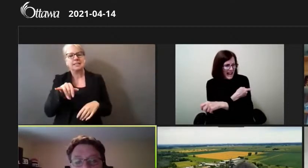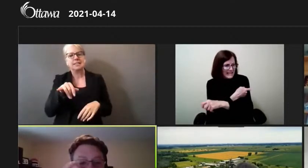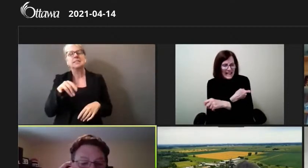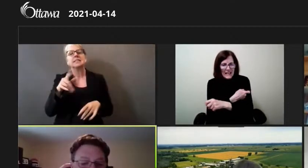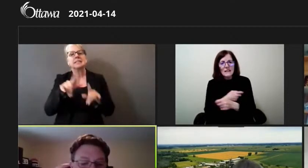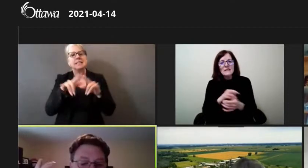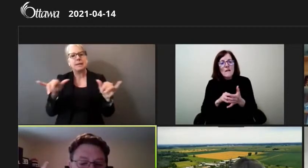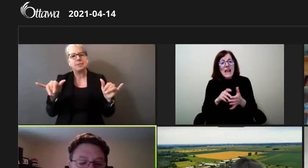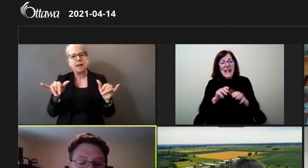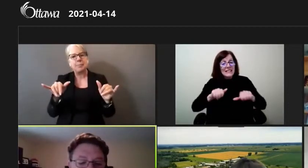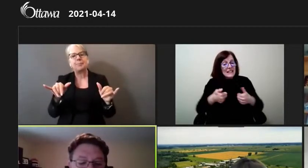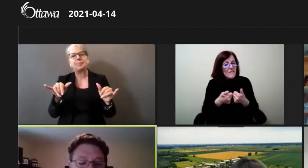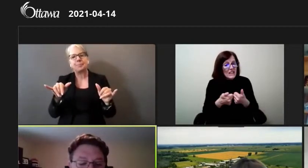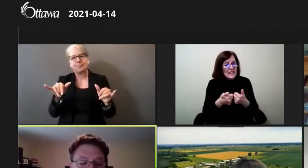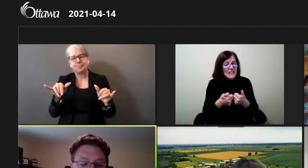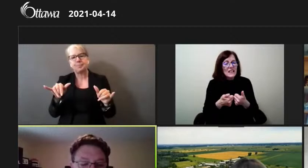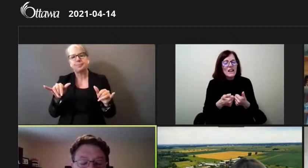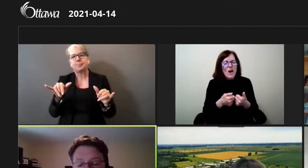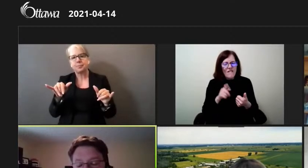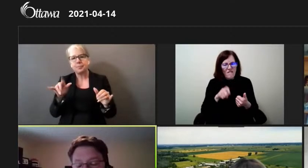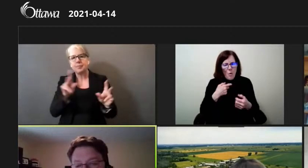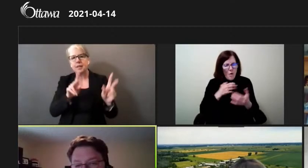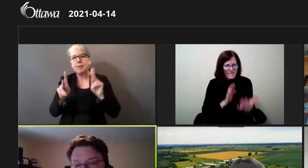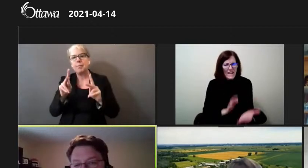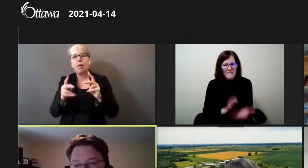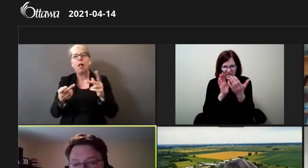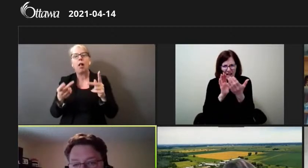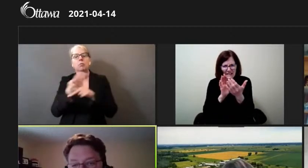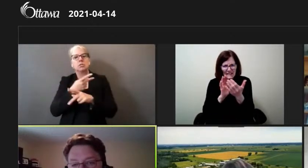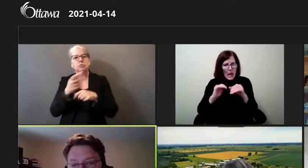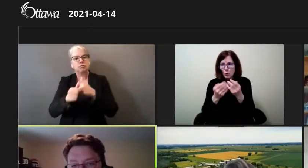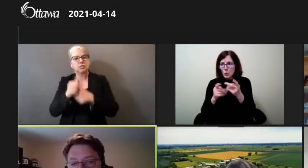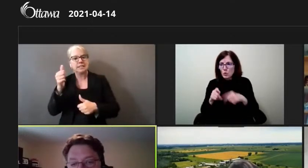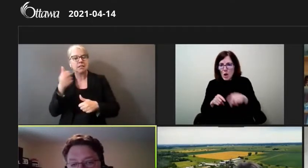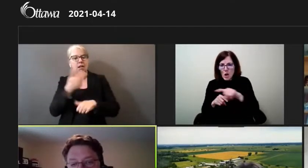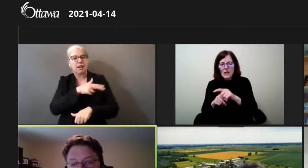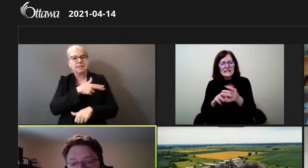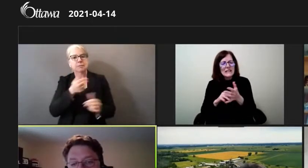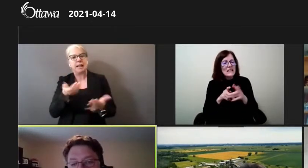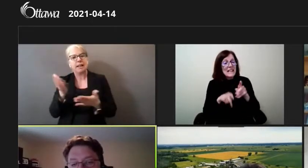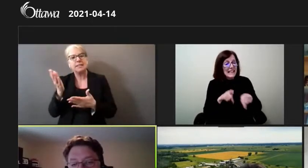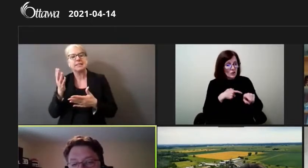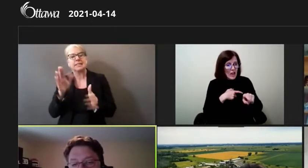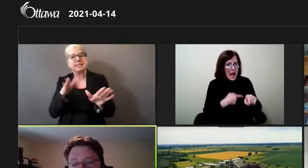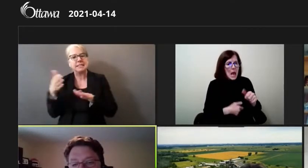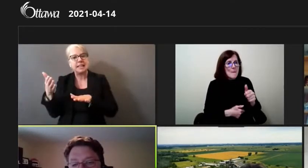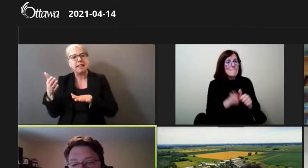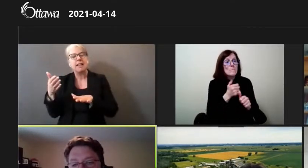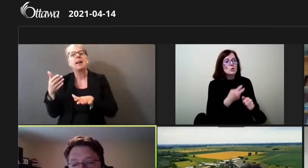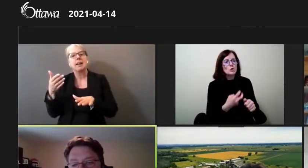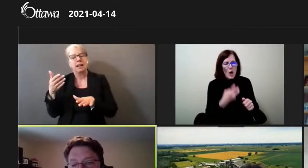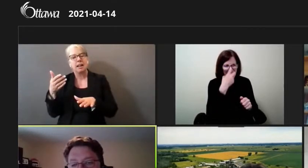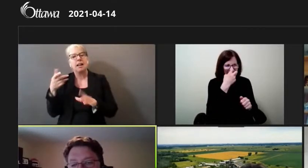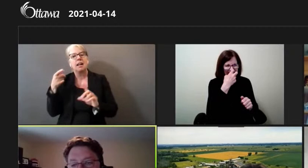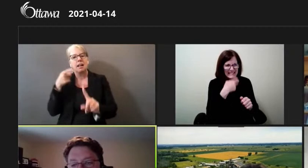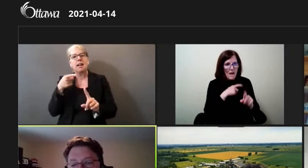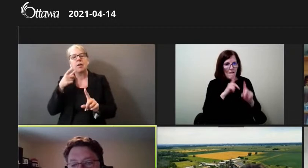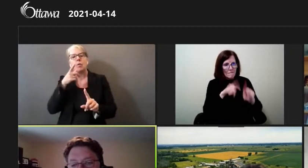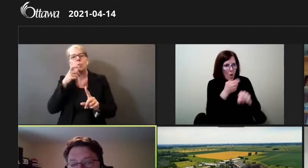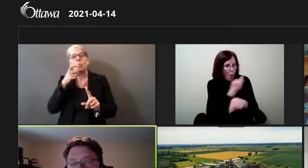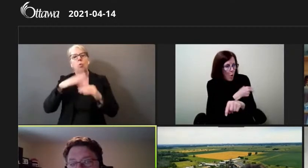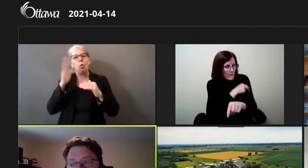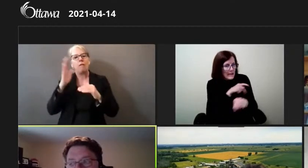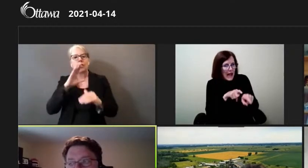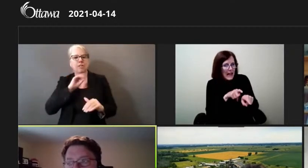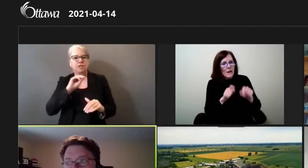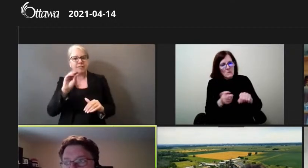same time, the people at most risk of hospitalization and deaths are those who are 50 plus. And